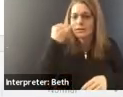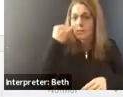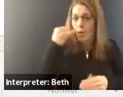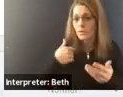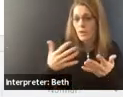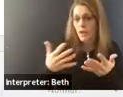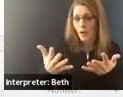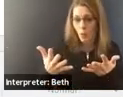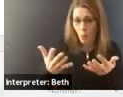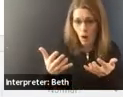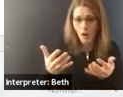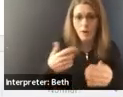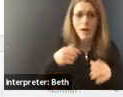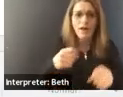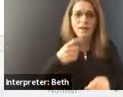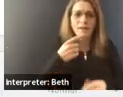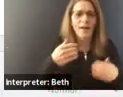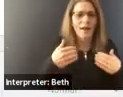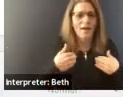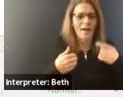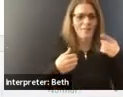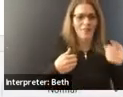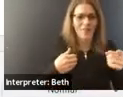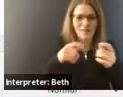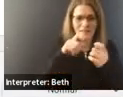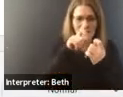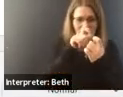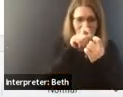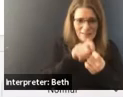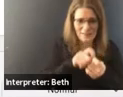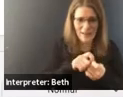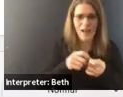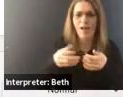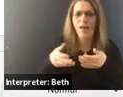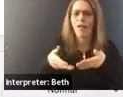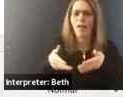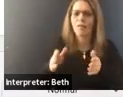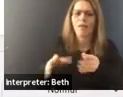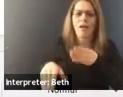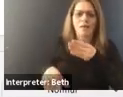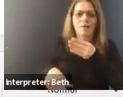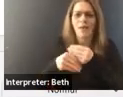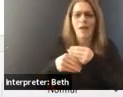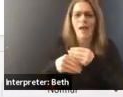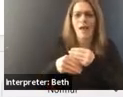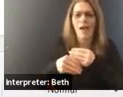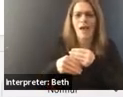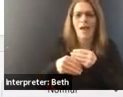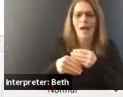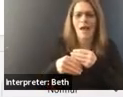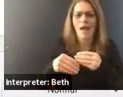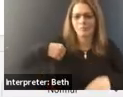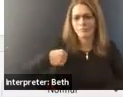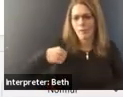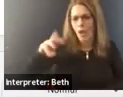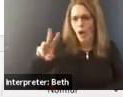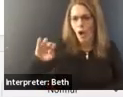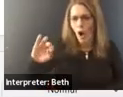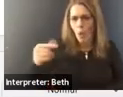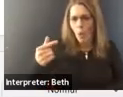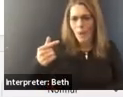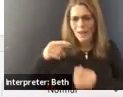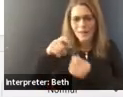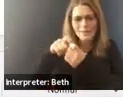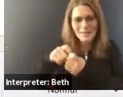got this detail here, right? Let's add, you know, a wing detail down here, right?